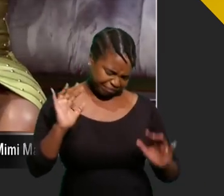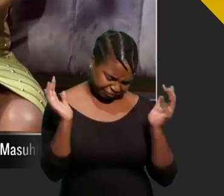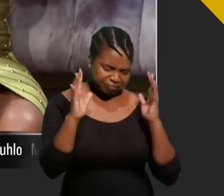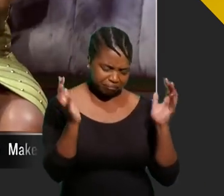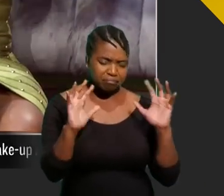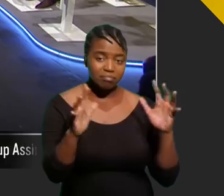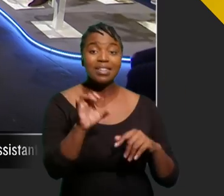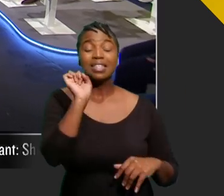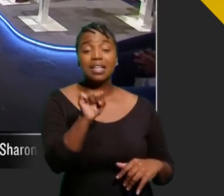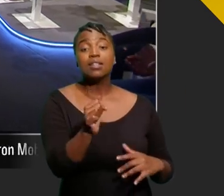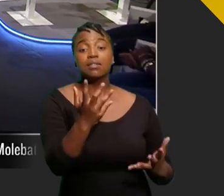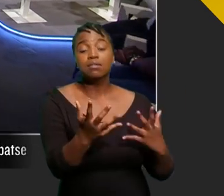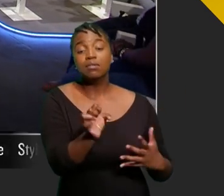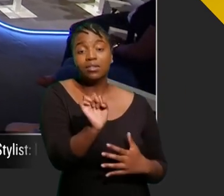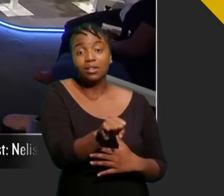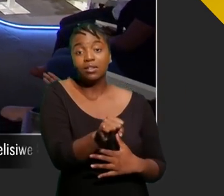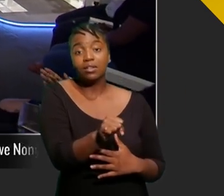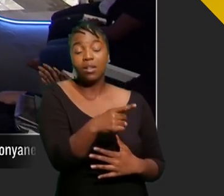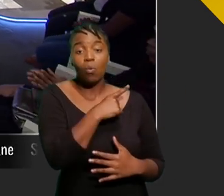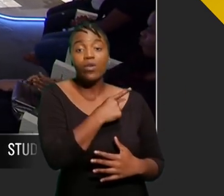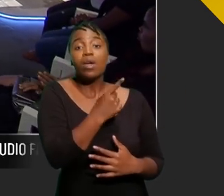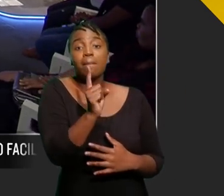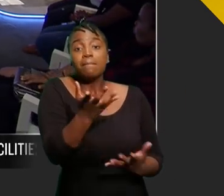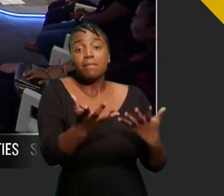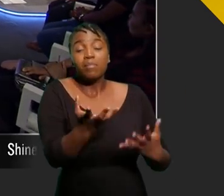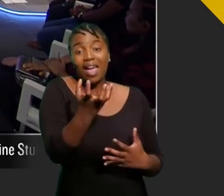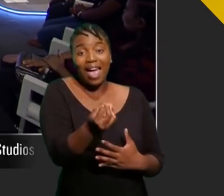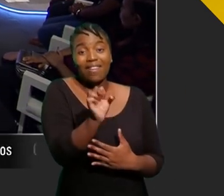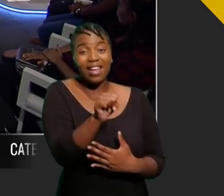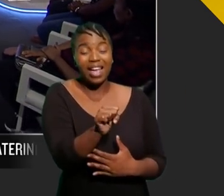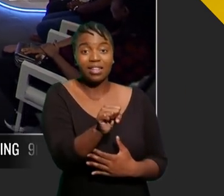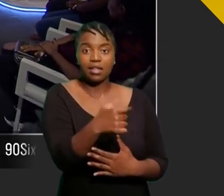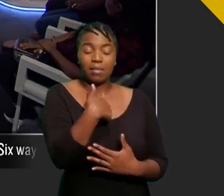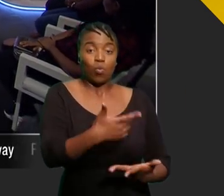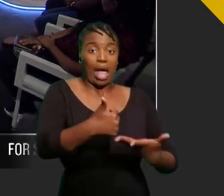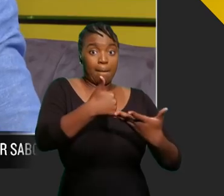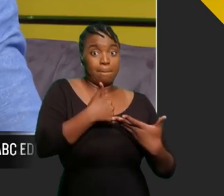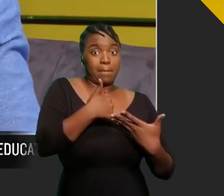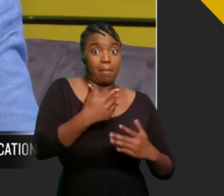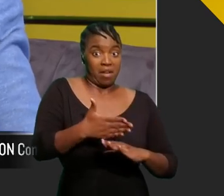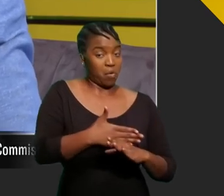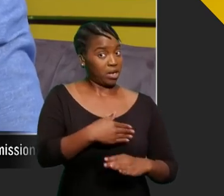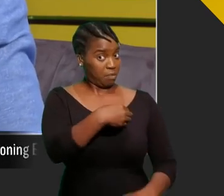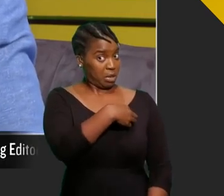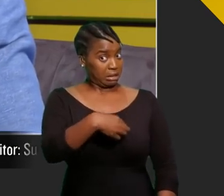that you may have the fact that you may have helped me to become the